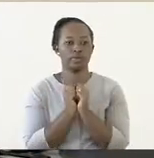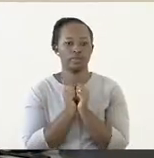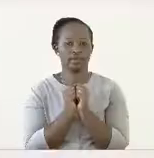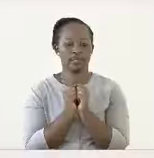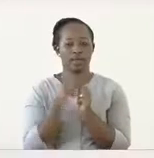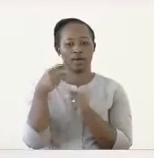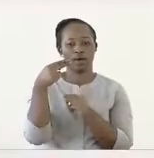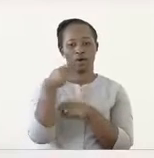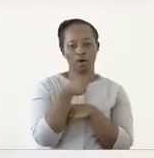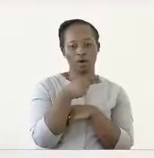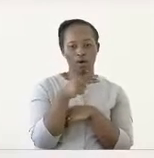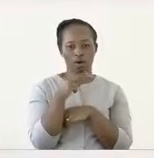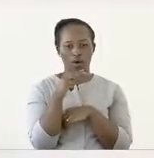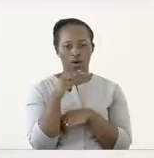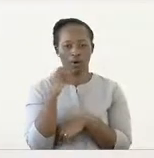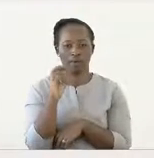homeostasis.